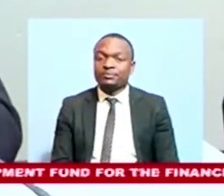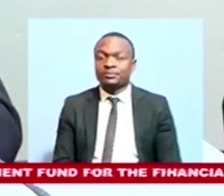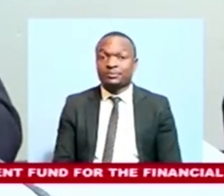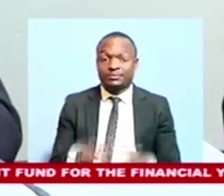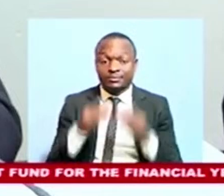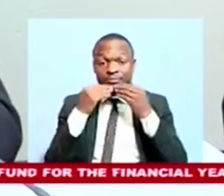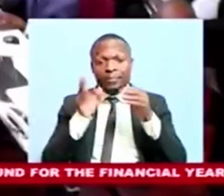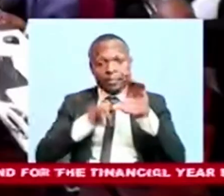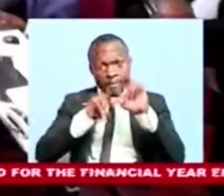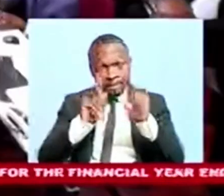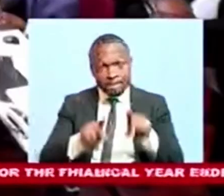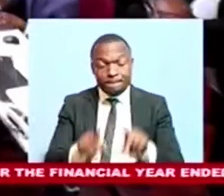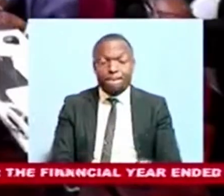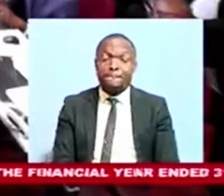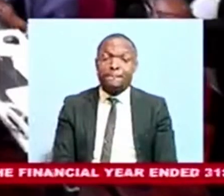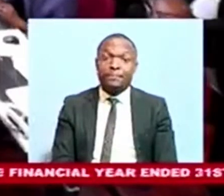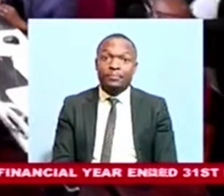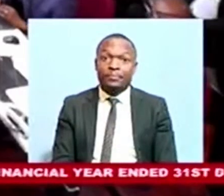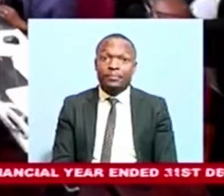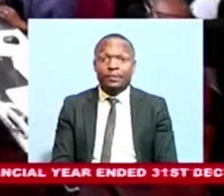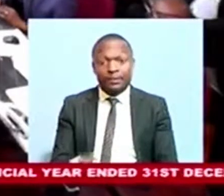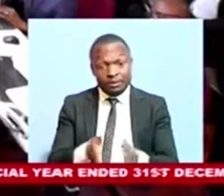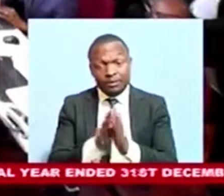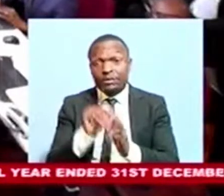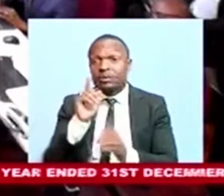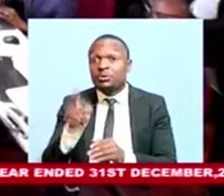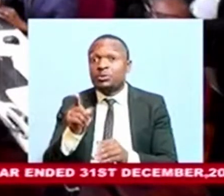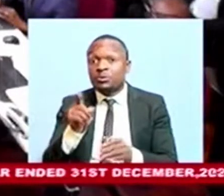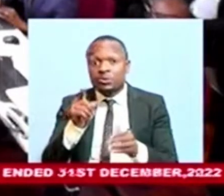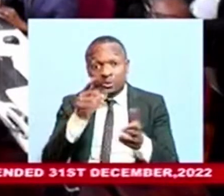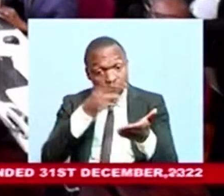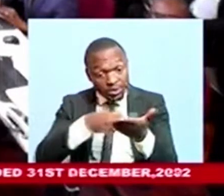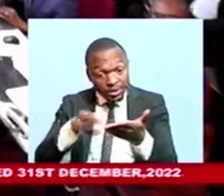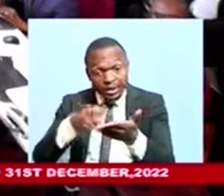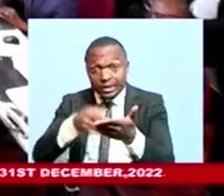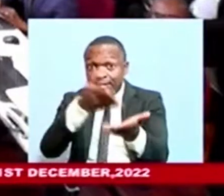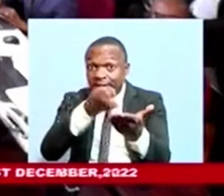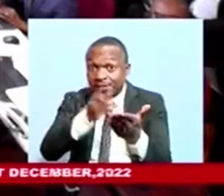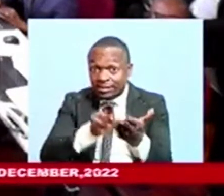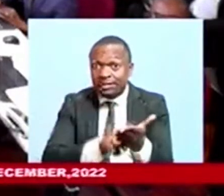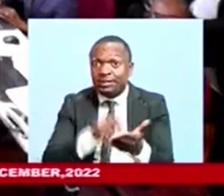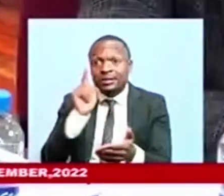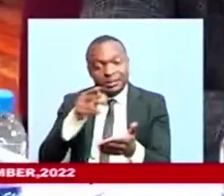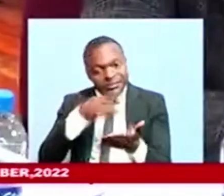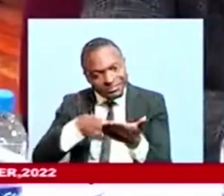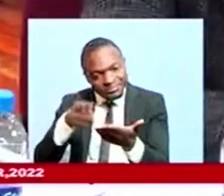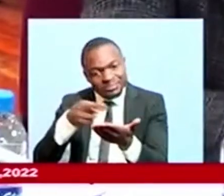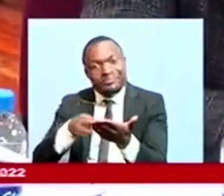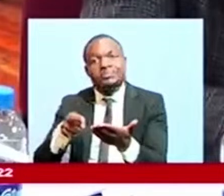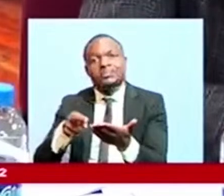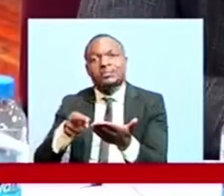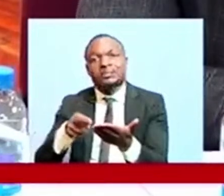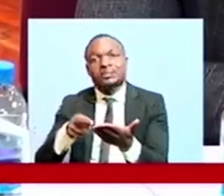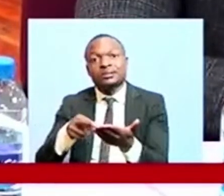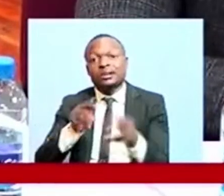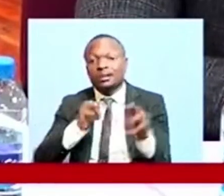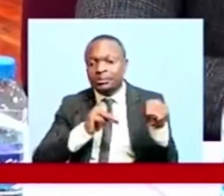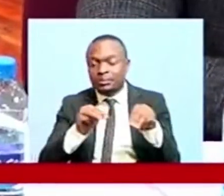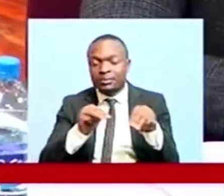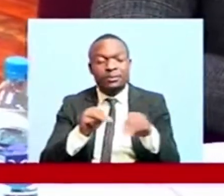Thank you, Chair. I'm asking, did you go through it? I went through it. As management?